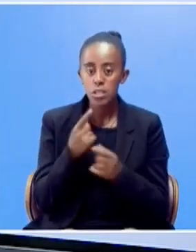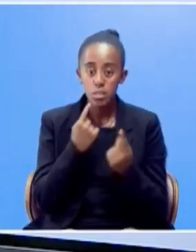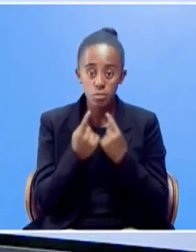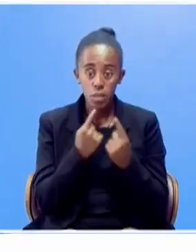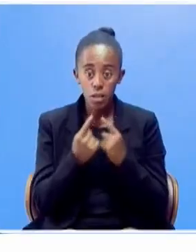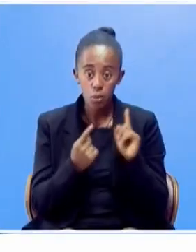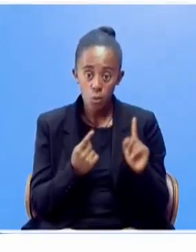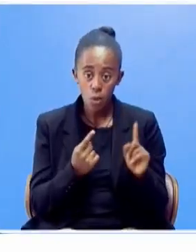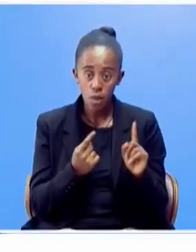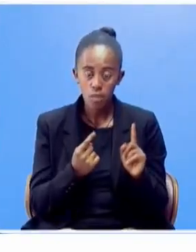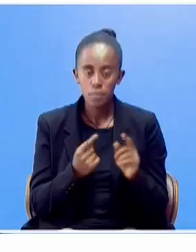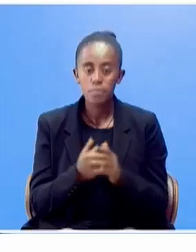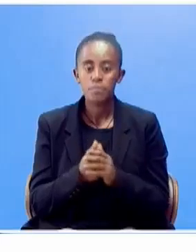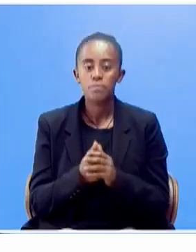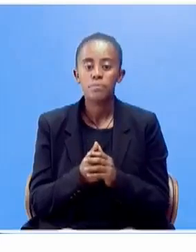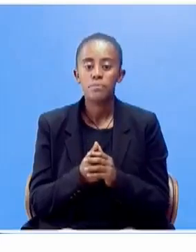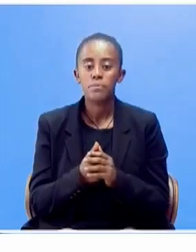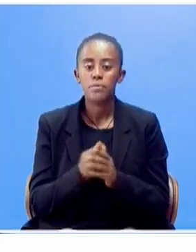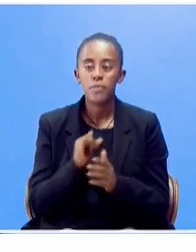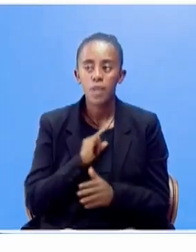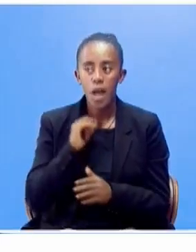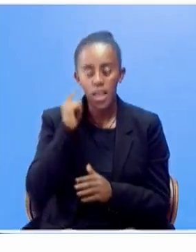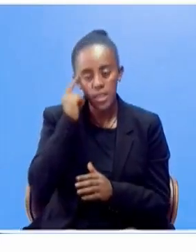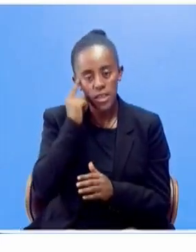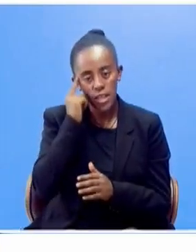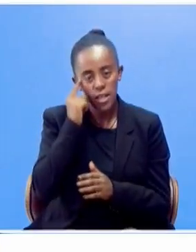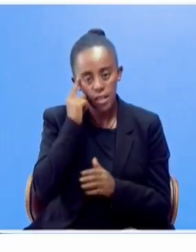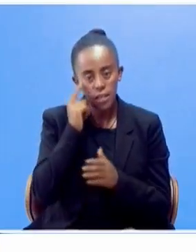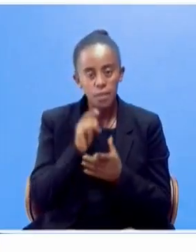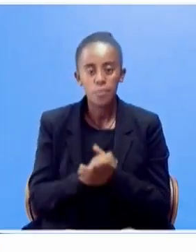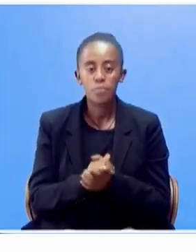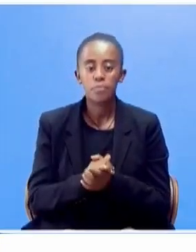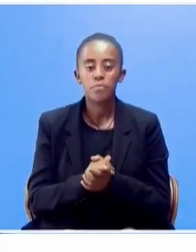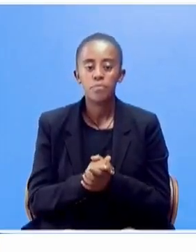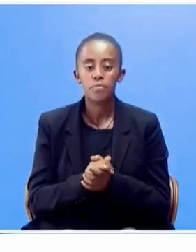one says, I think,